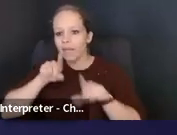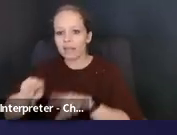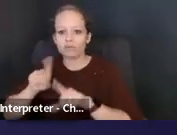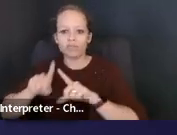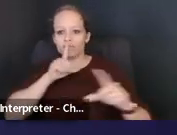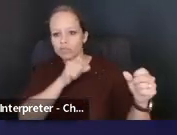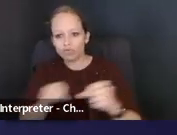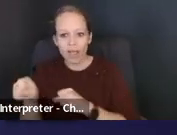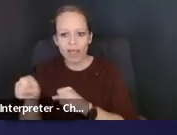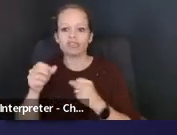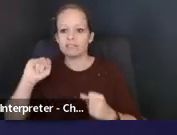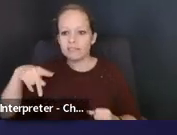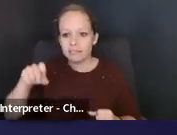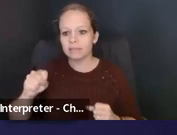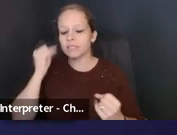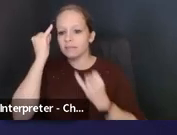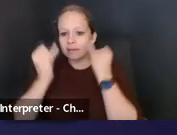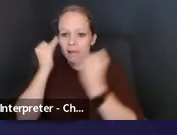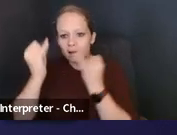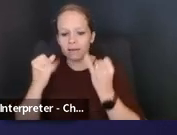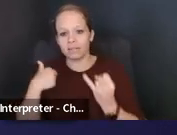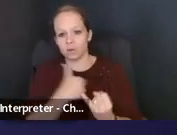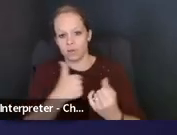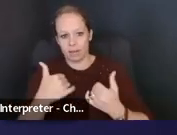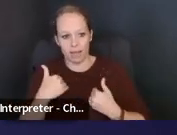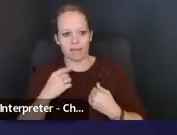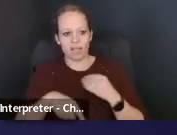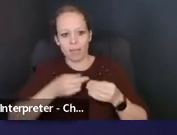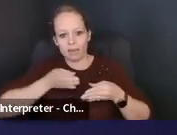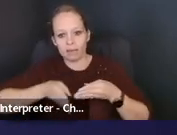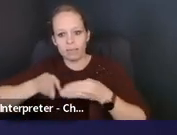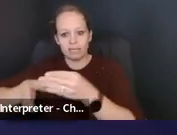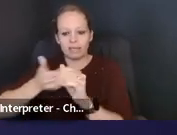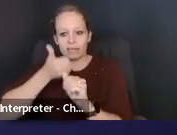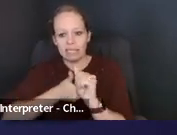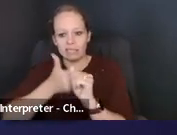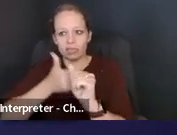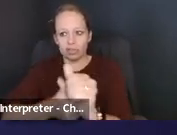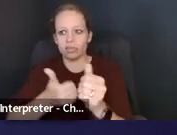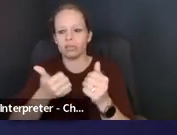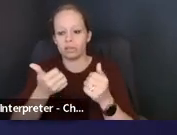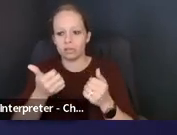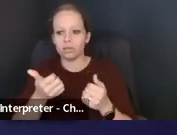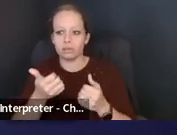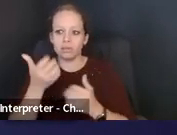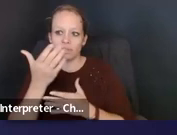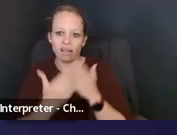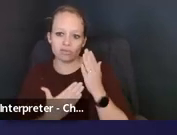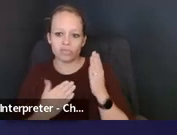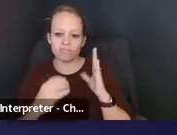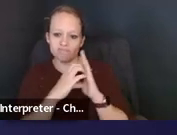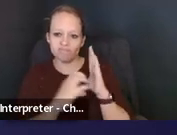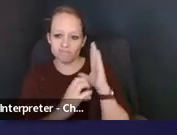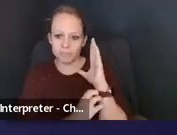some strategies and tips and ideas that we have about completing each of these particular sections. And we'd be happy